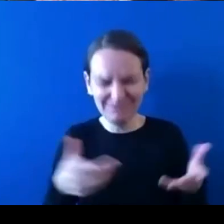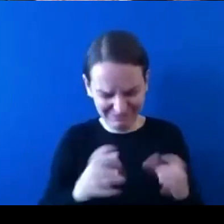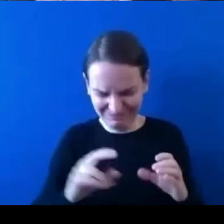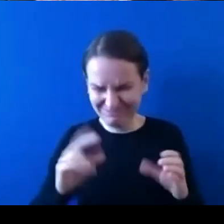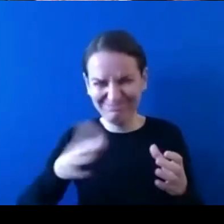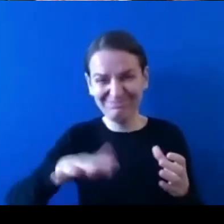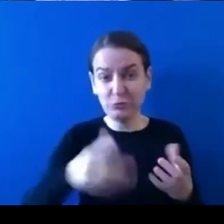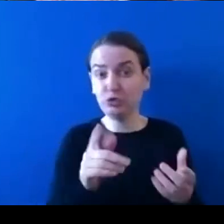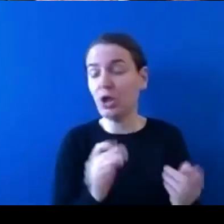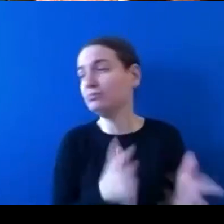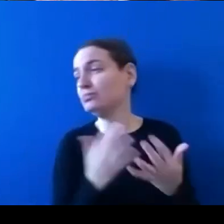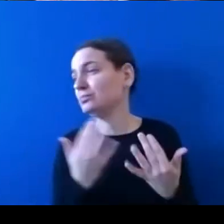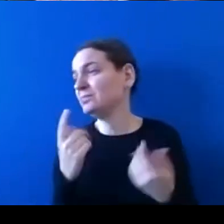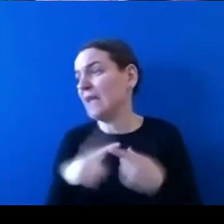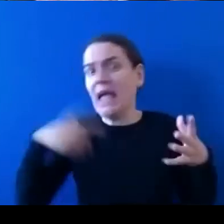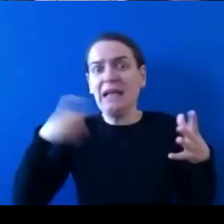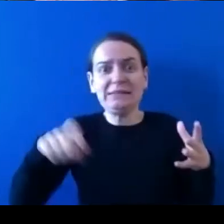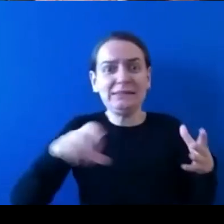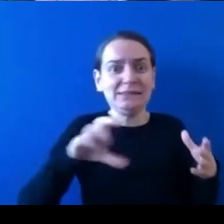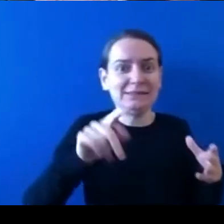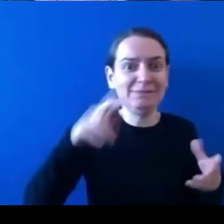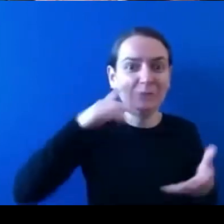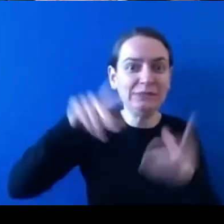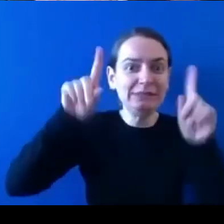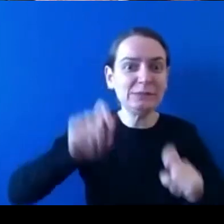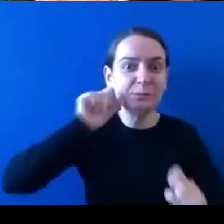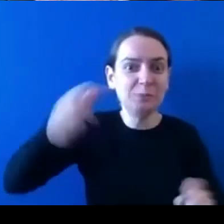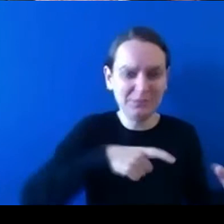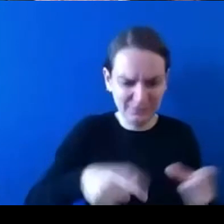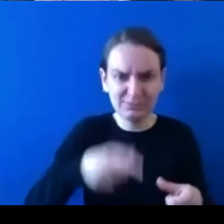a college staff on your vision needs.